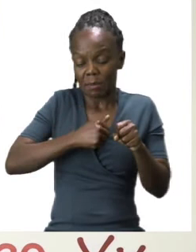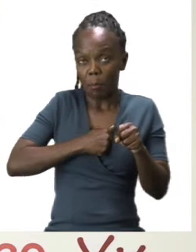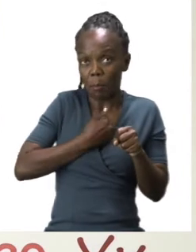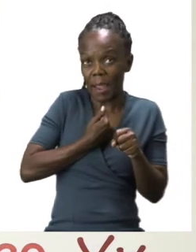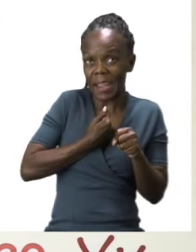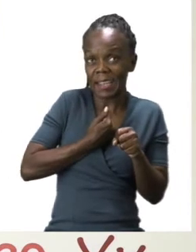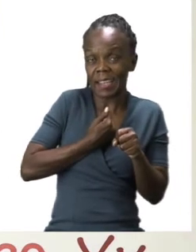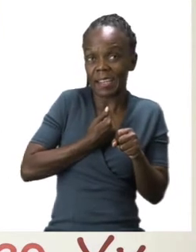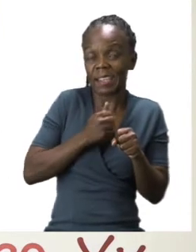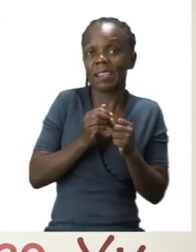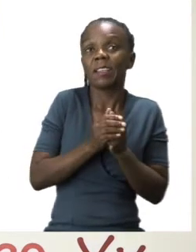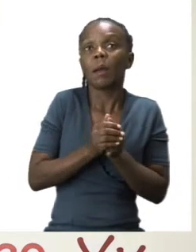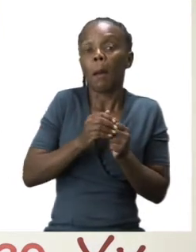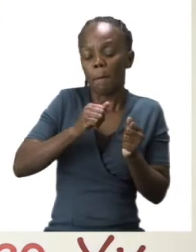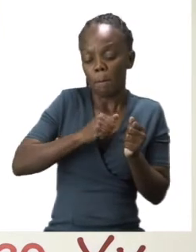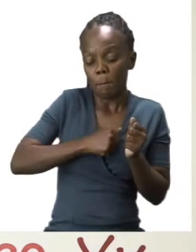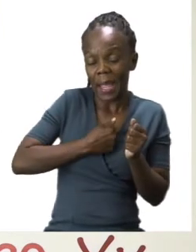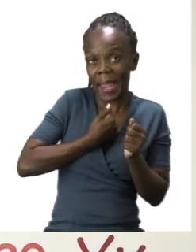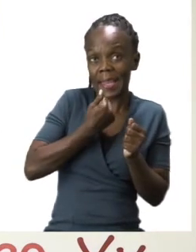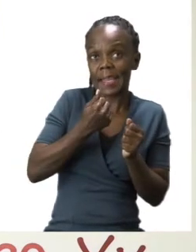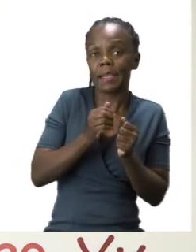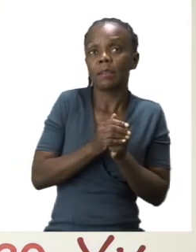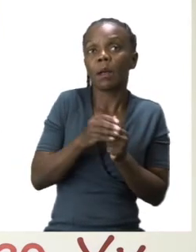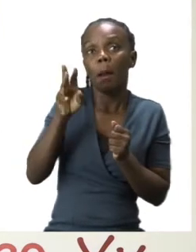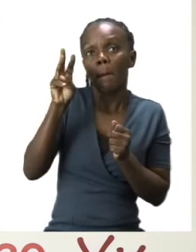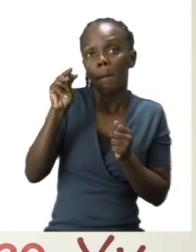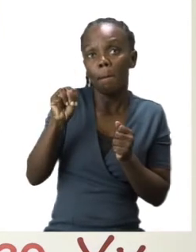point to ourselves and say, mine,